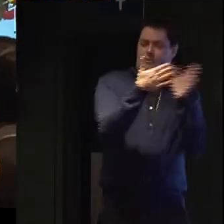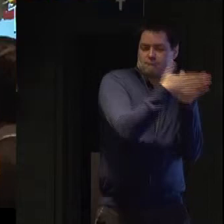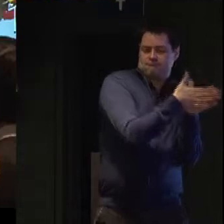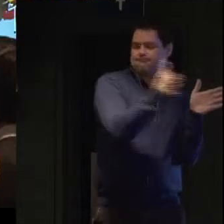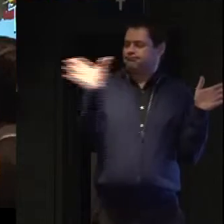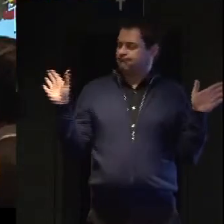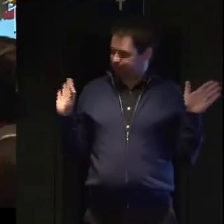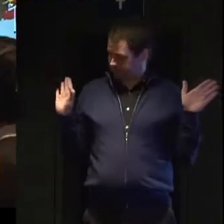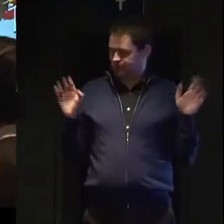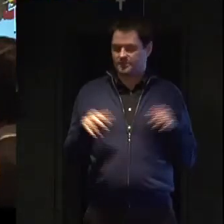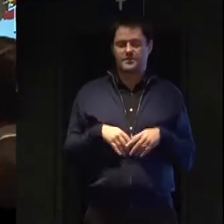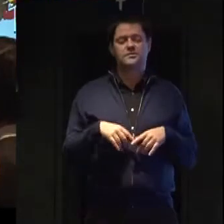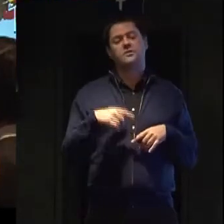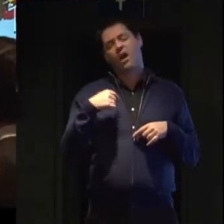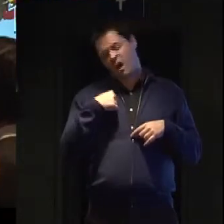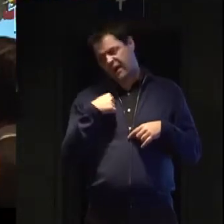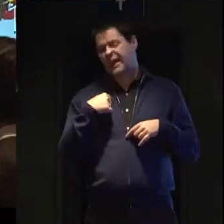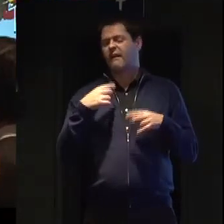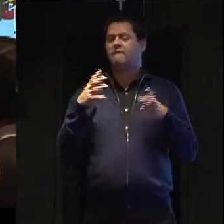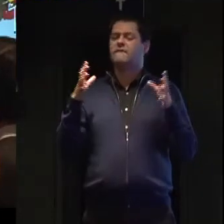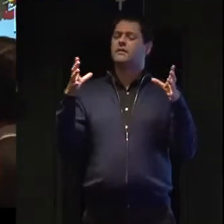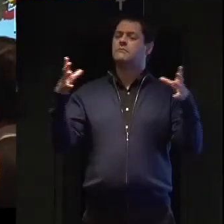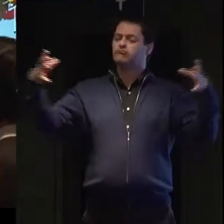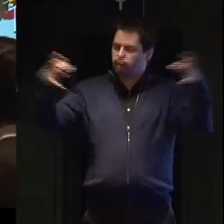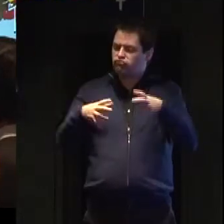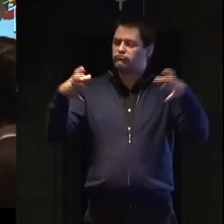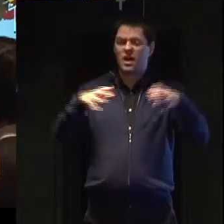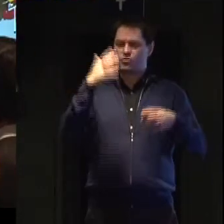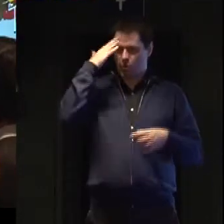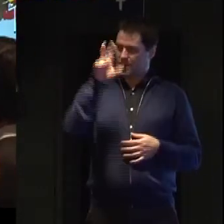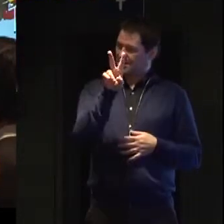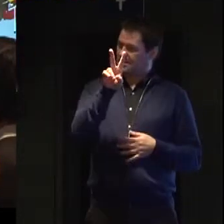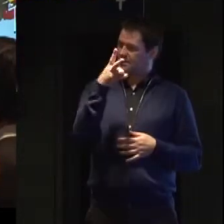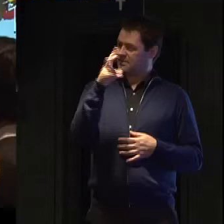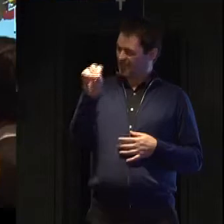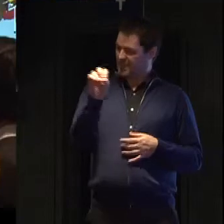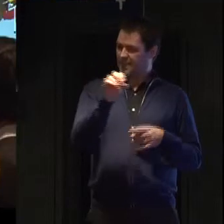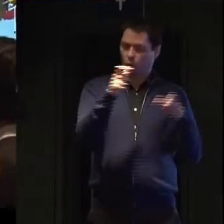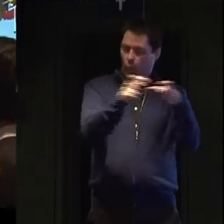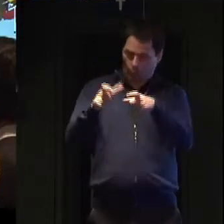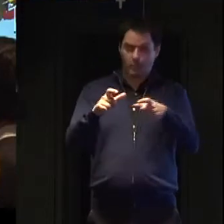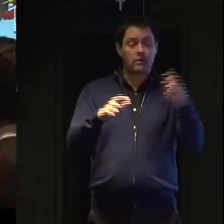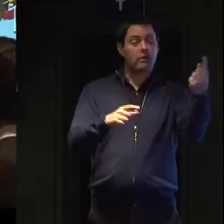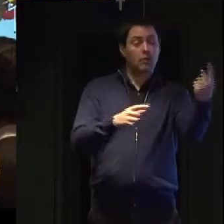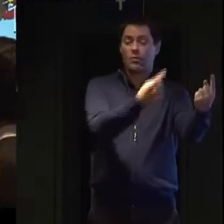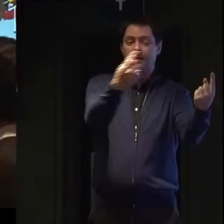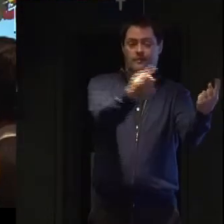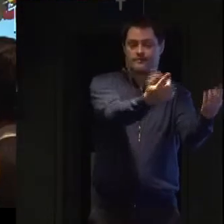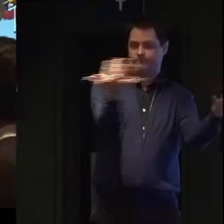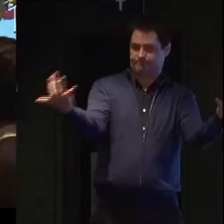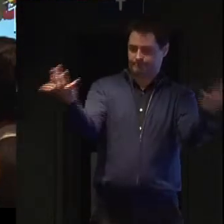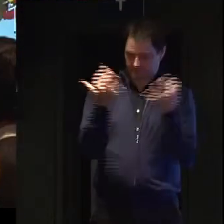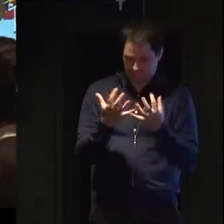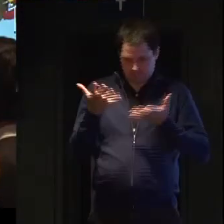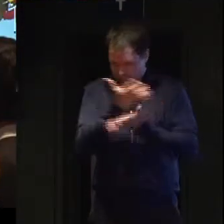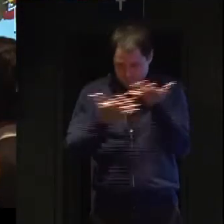our access officers together for regular meetings so they can learn from each other. And on the screen here we have something that we developed, which is an ebook. We